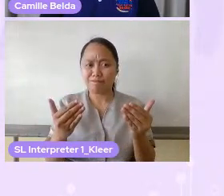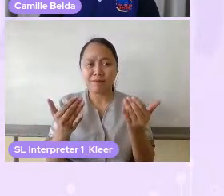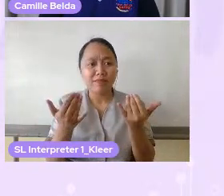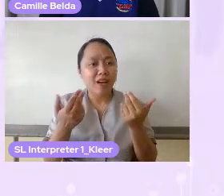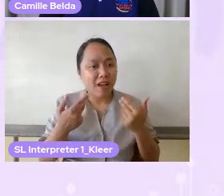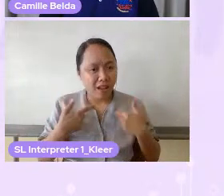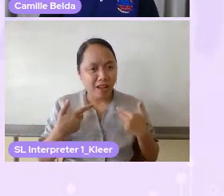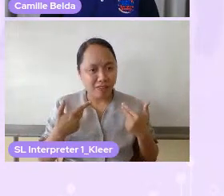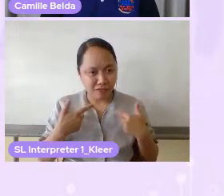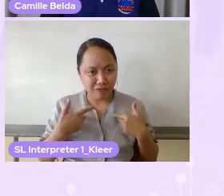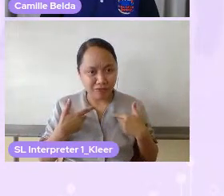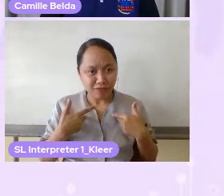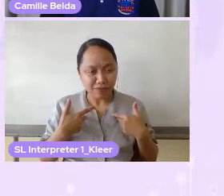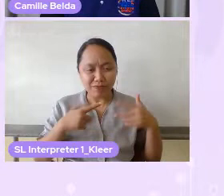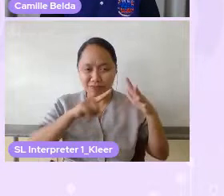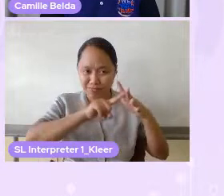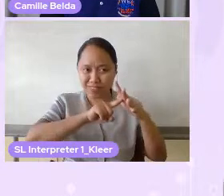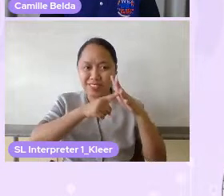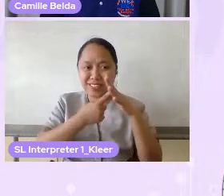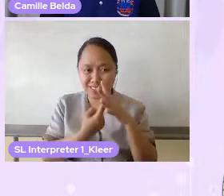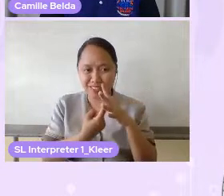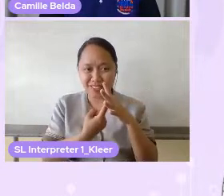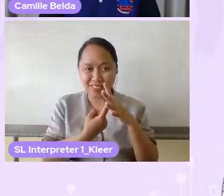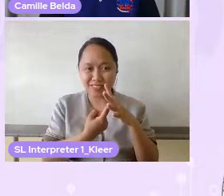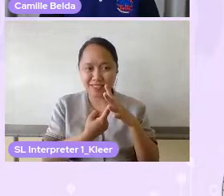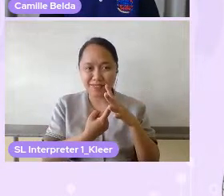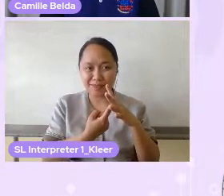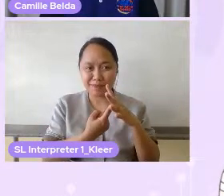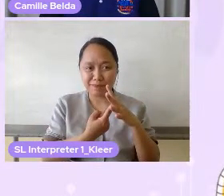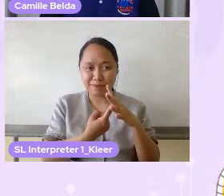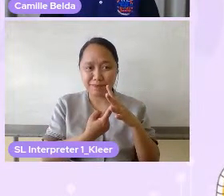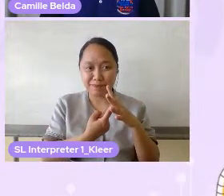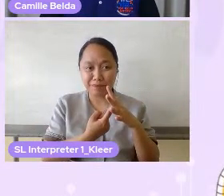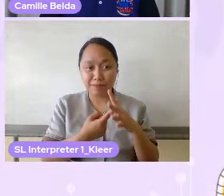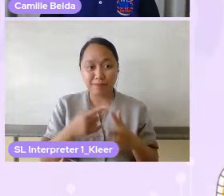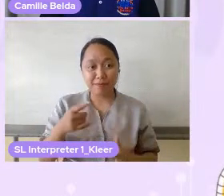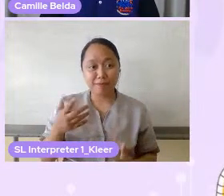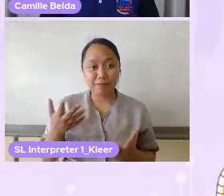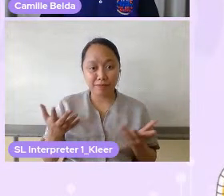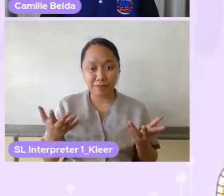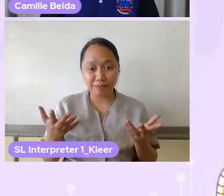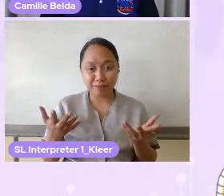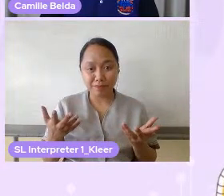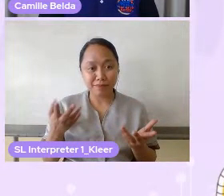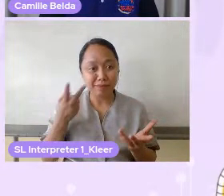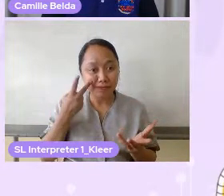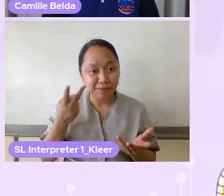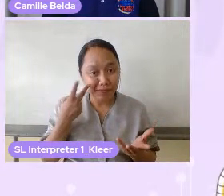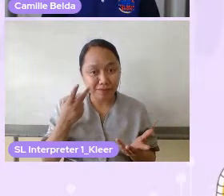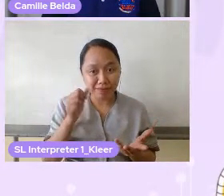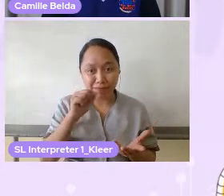rolling. Let's start with our first segment, IC Equality in ICT.